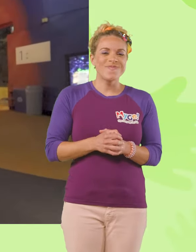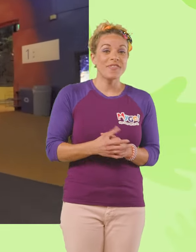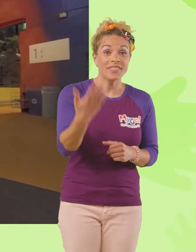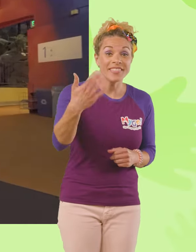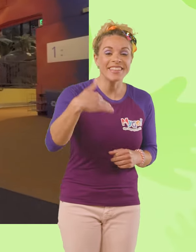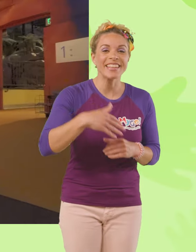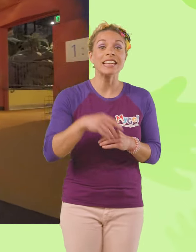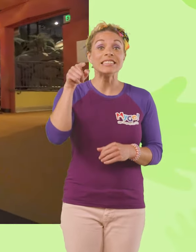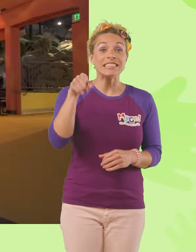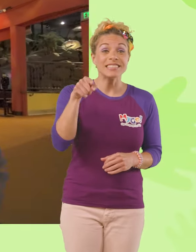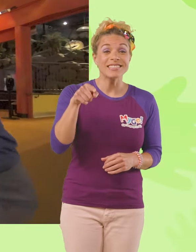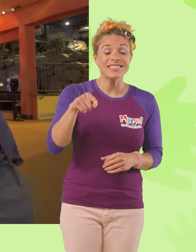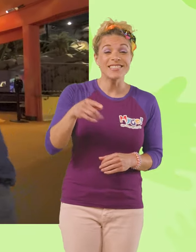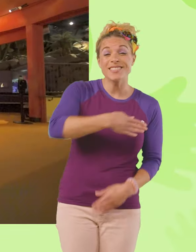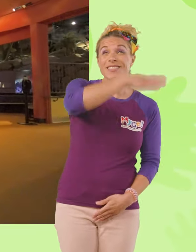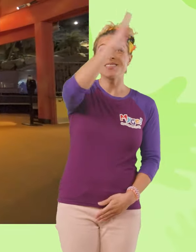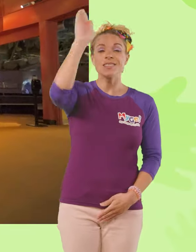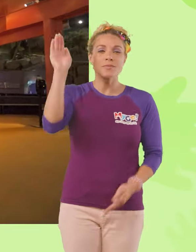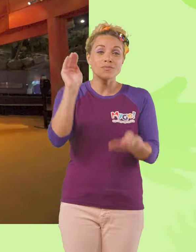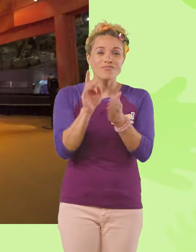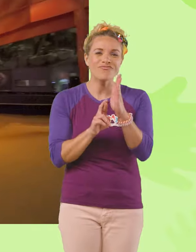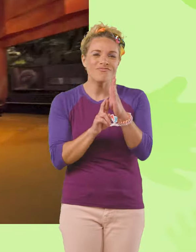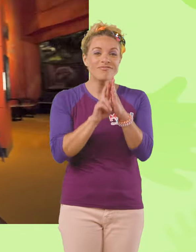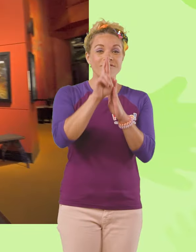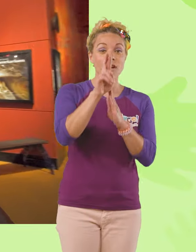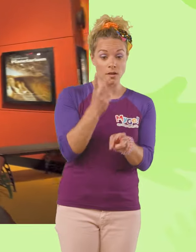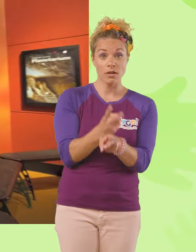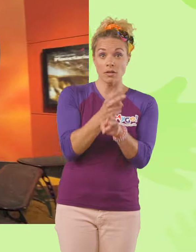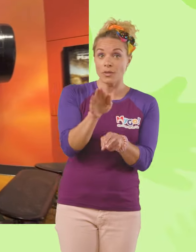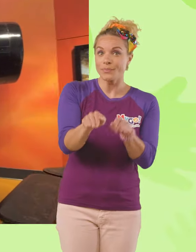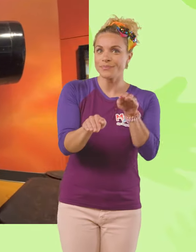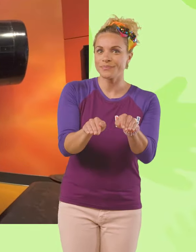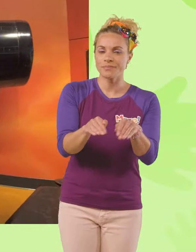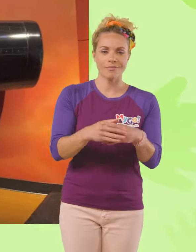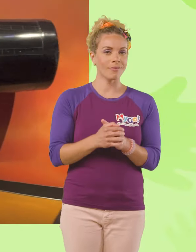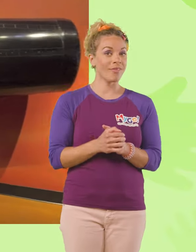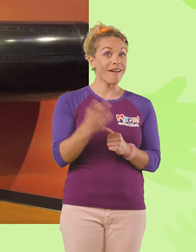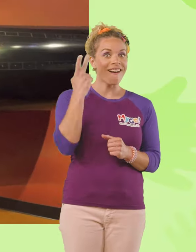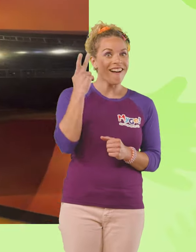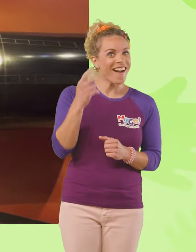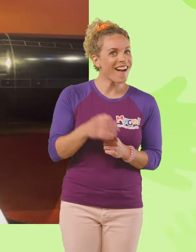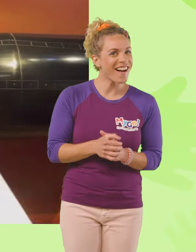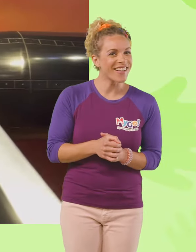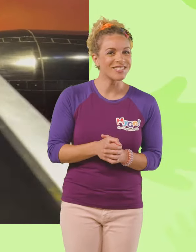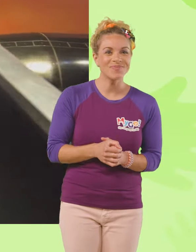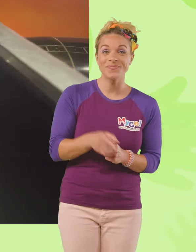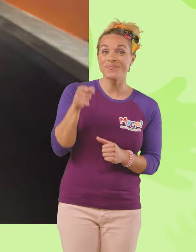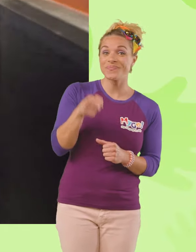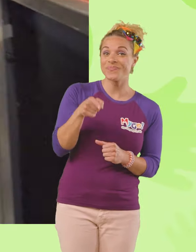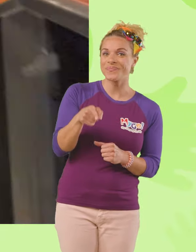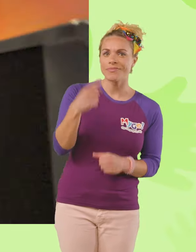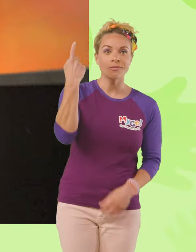Come here. This is a space capsule. Watch your step. See?